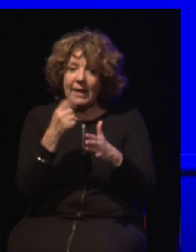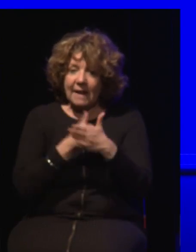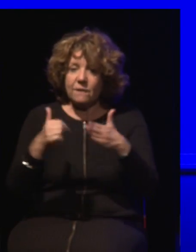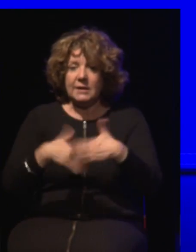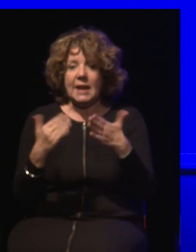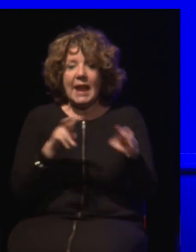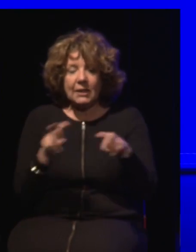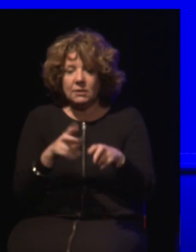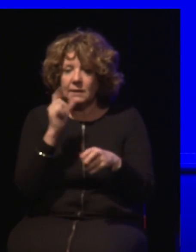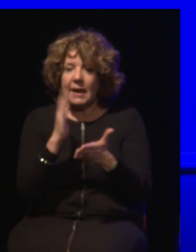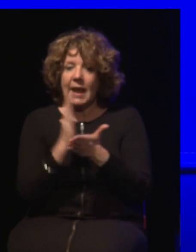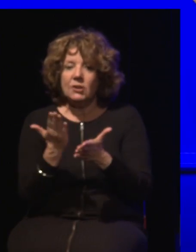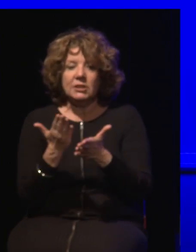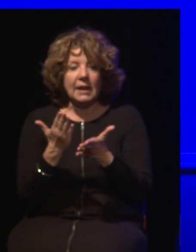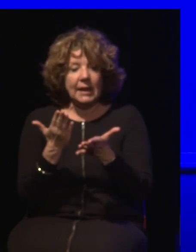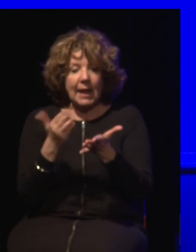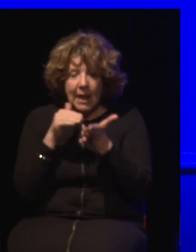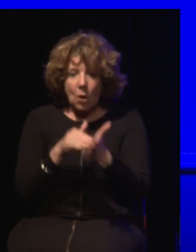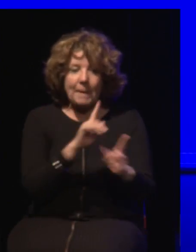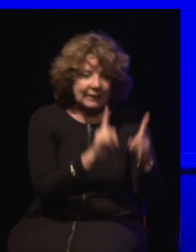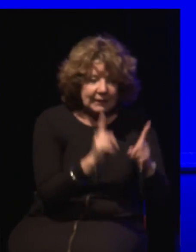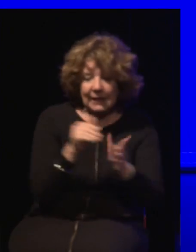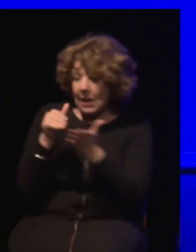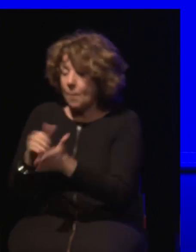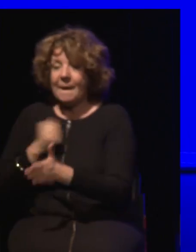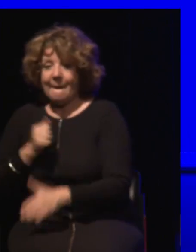our country, and our world.